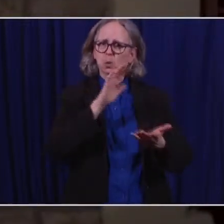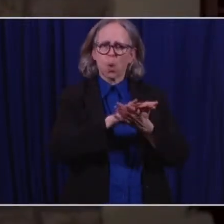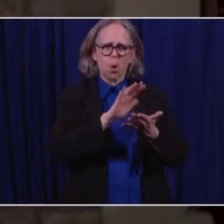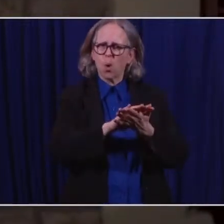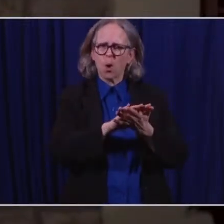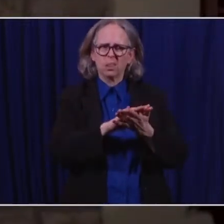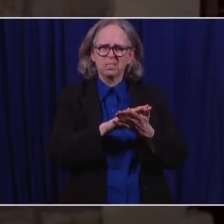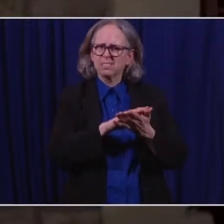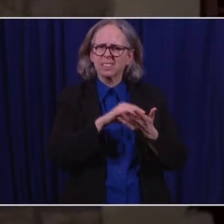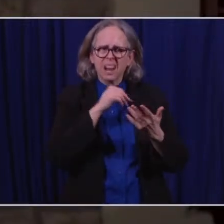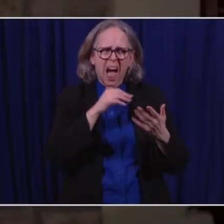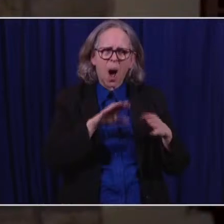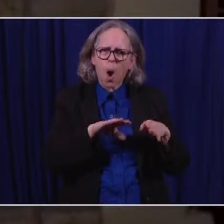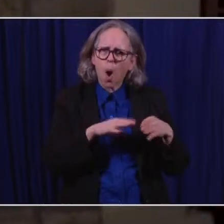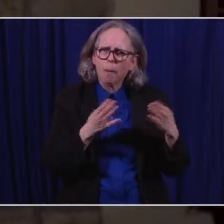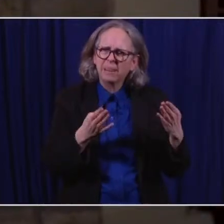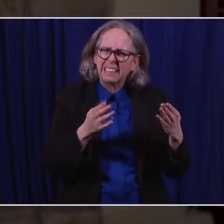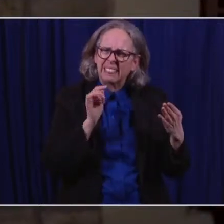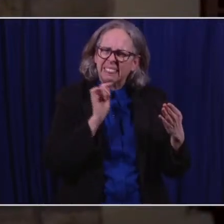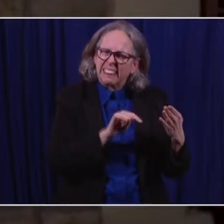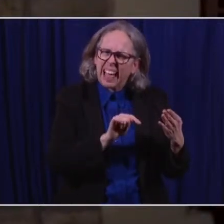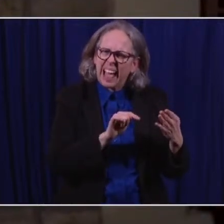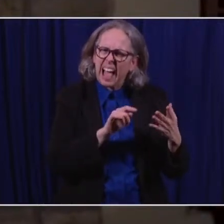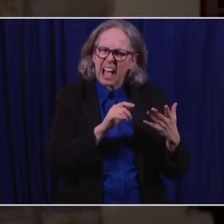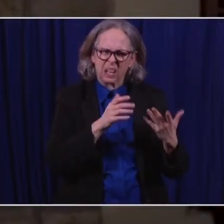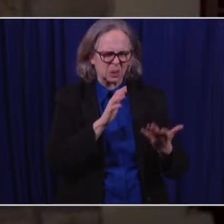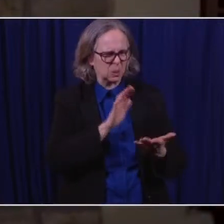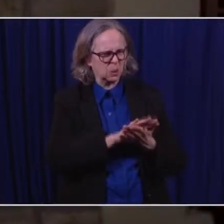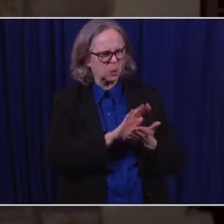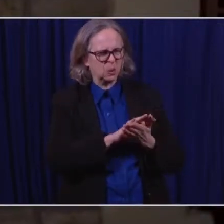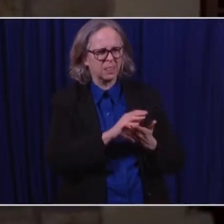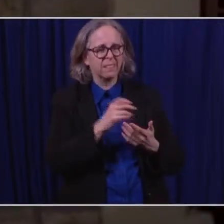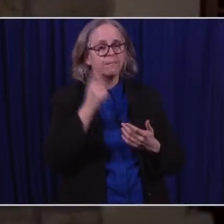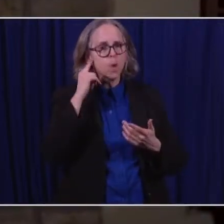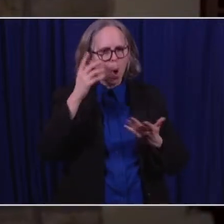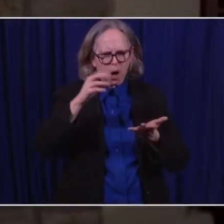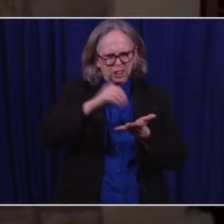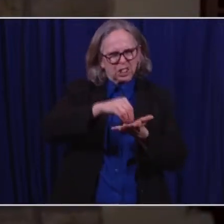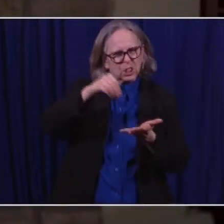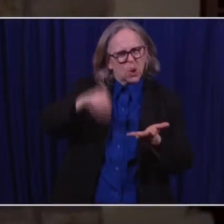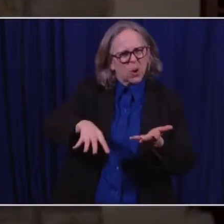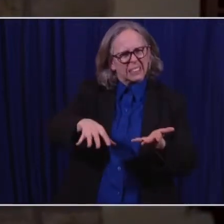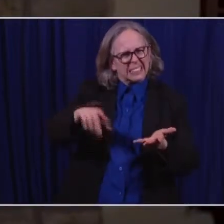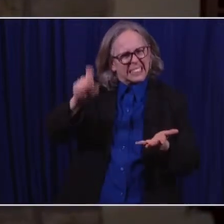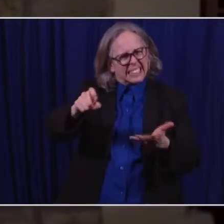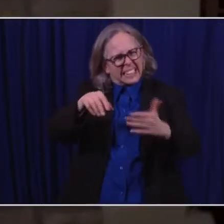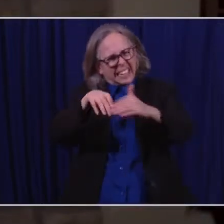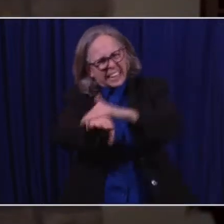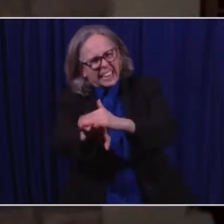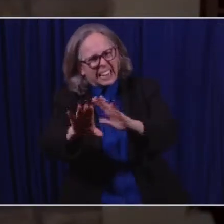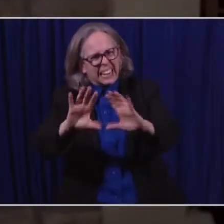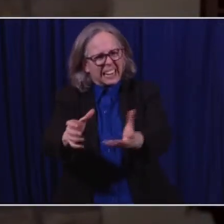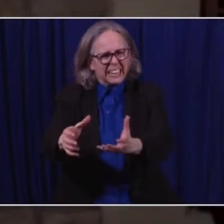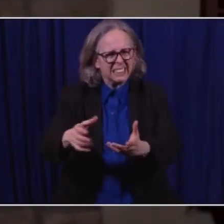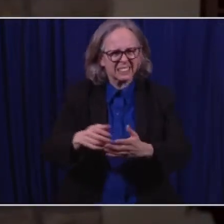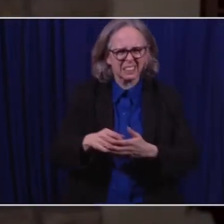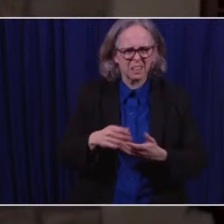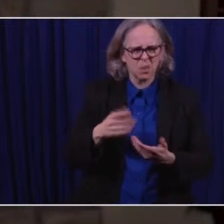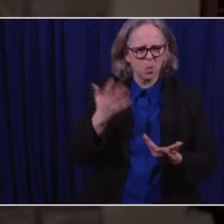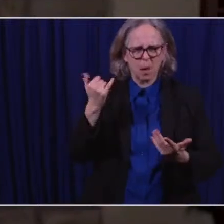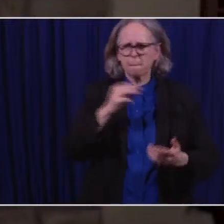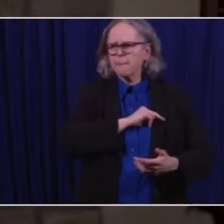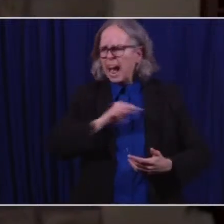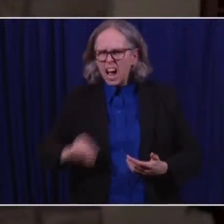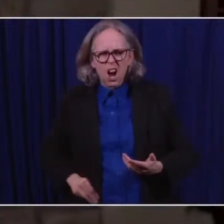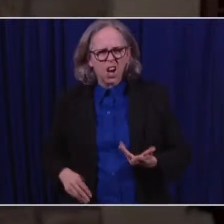is all about kids. And my concern is, and shared by mayors across the state, shared by a